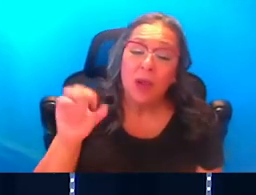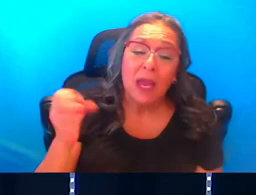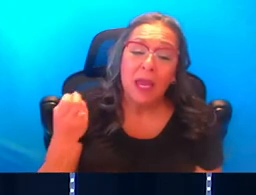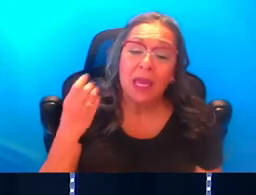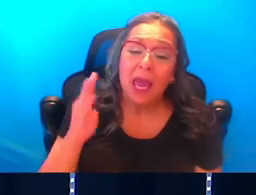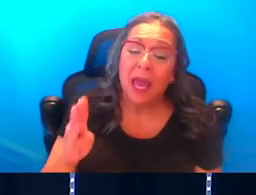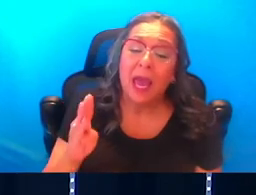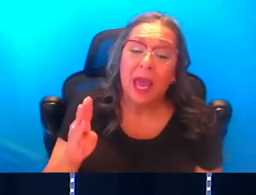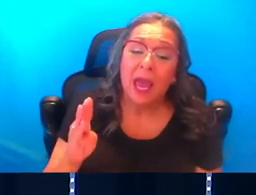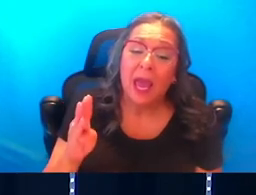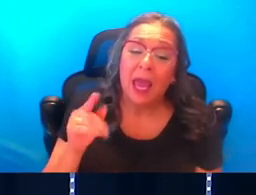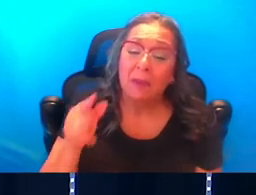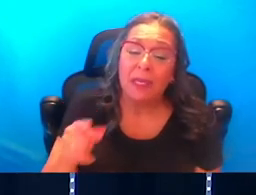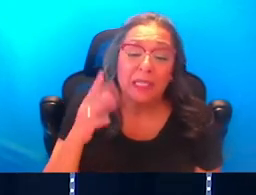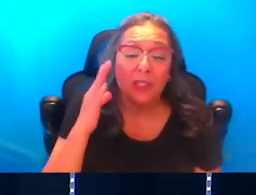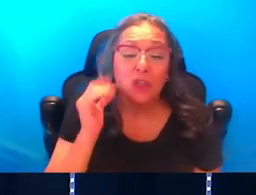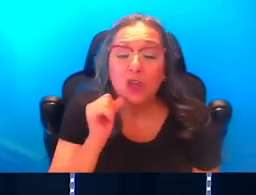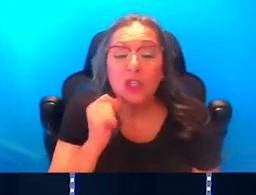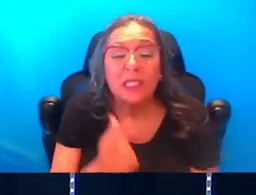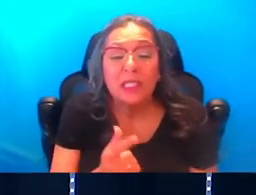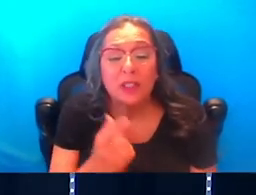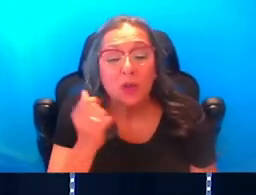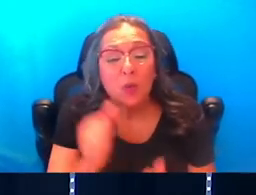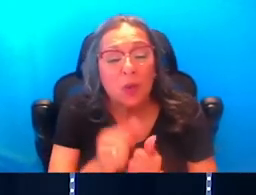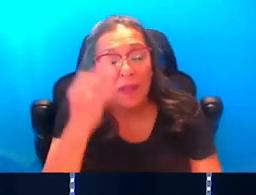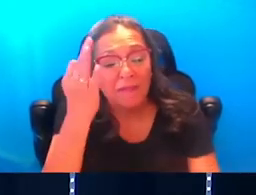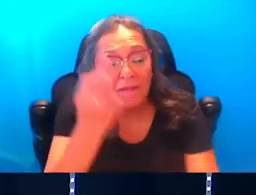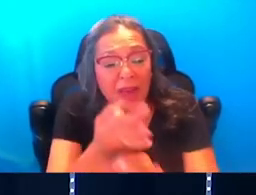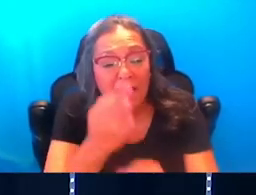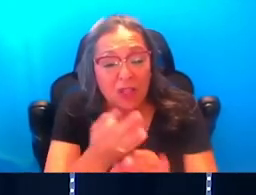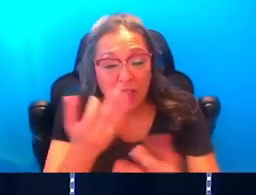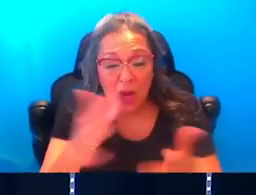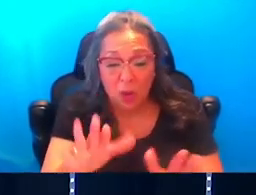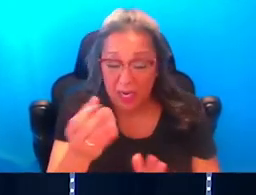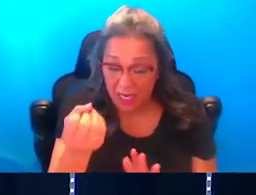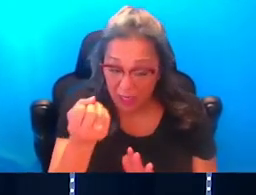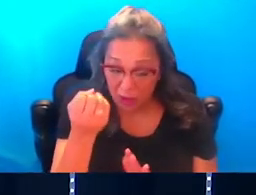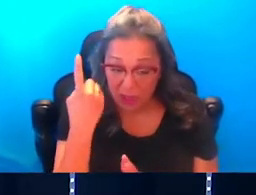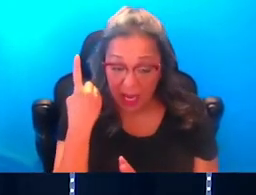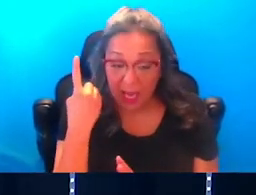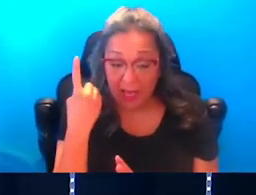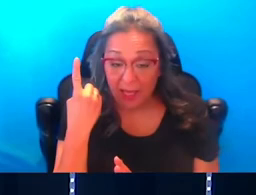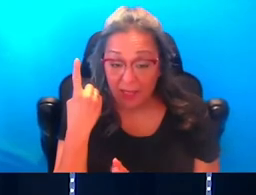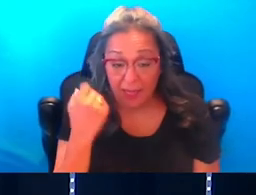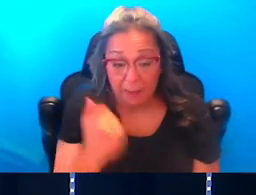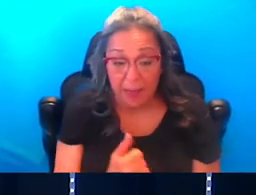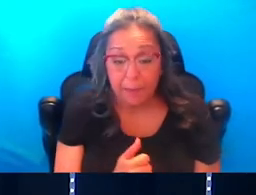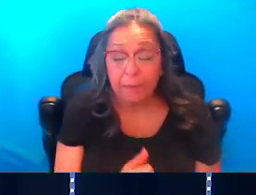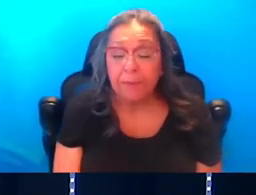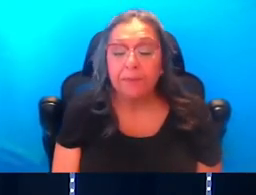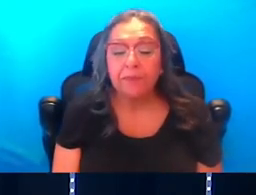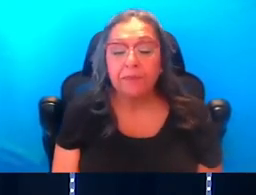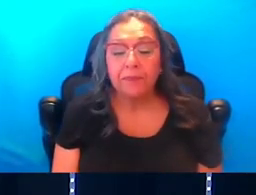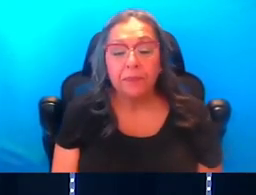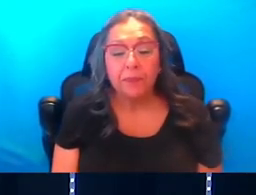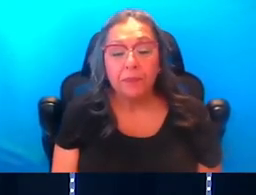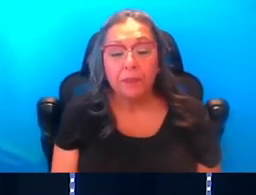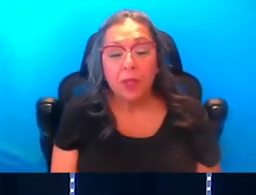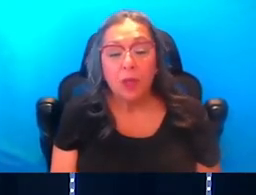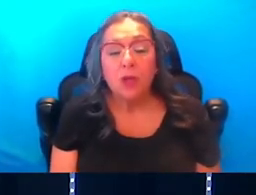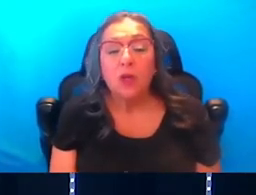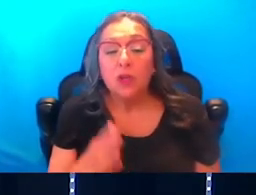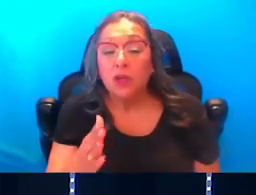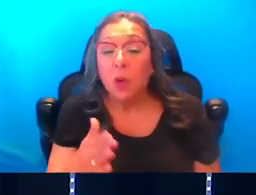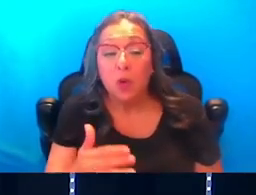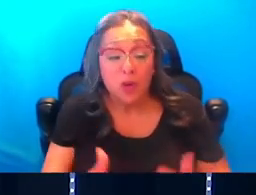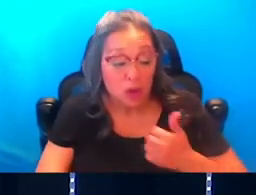She's your sister in the faith. She knows what you're talking about. She's been through it. Amen? So there they are. The soldiers are at the